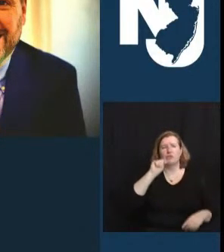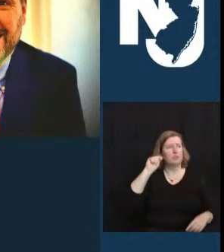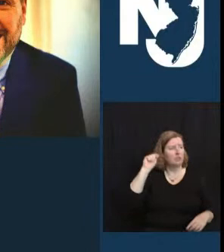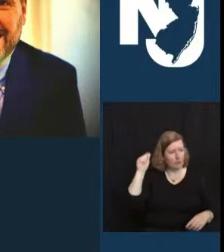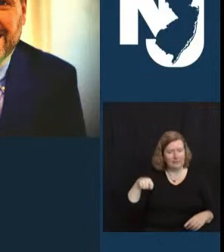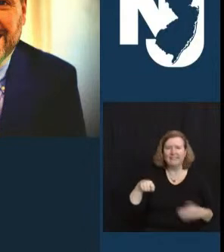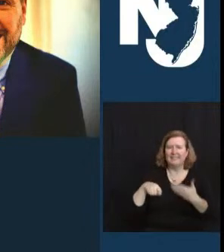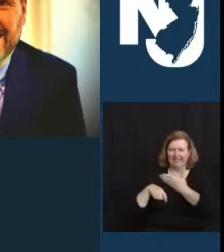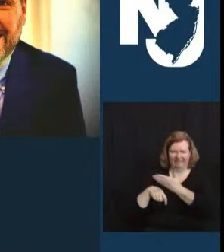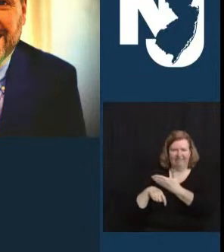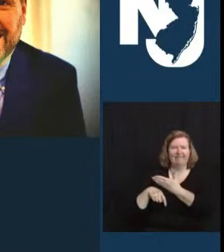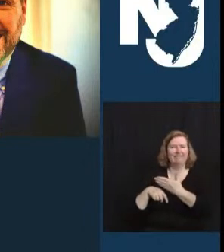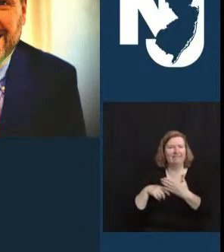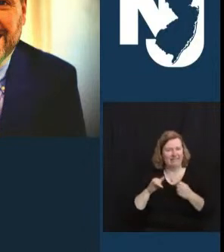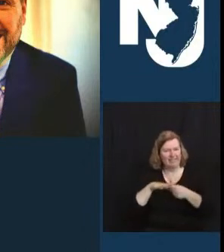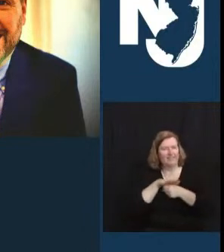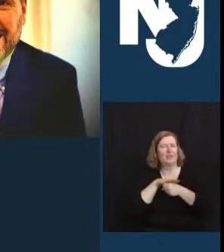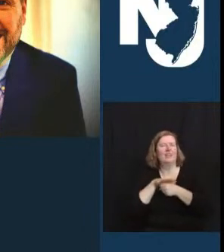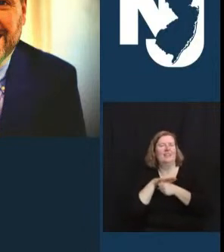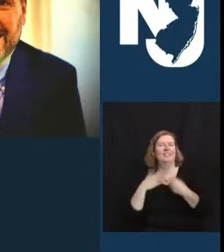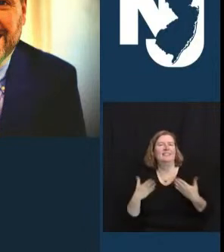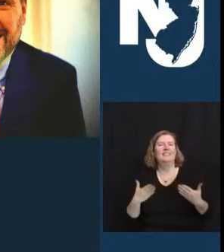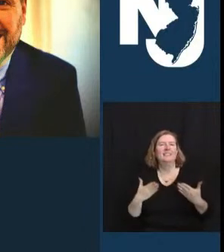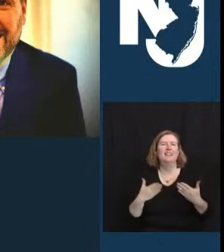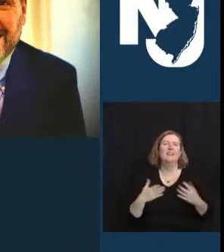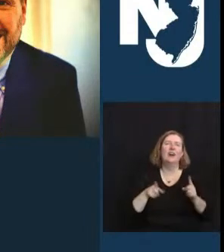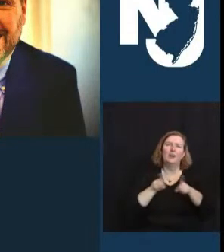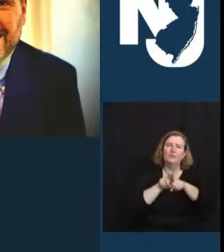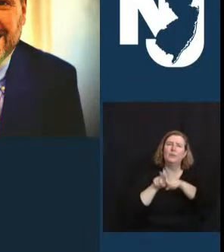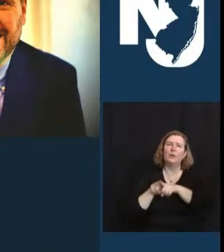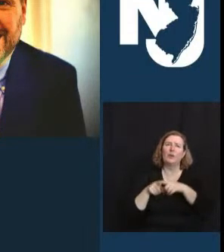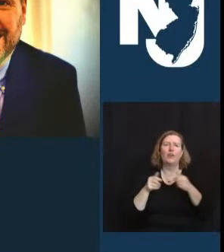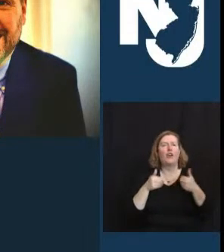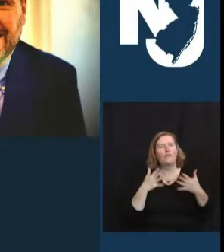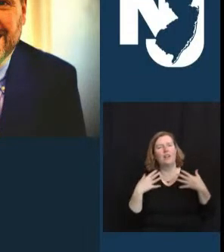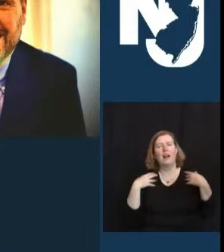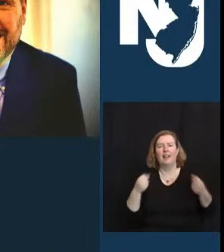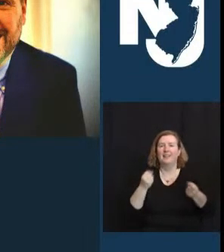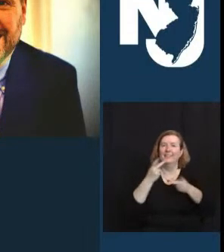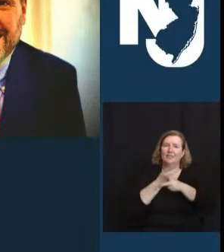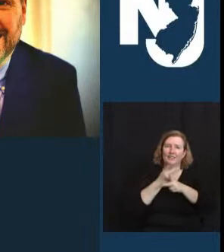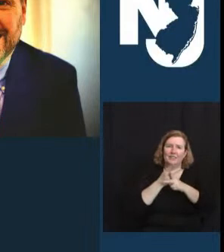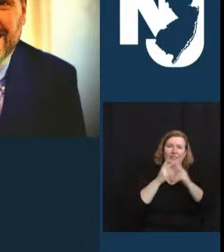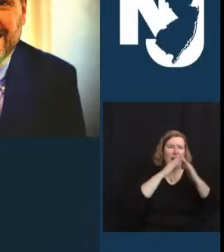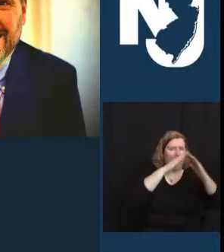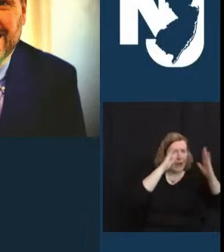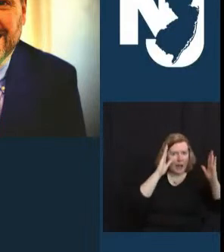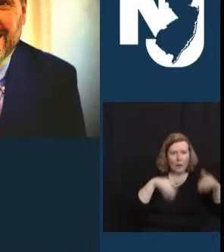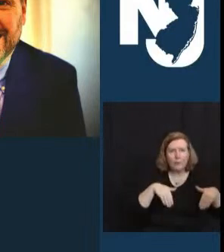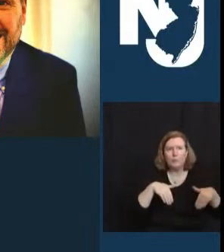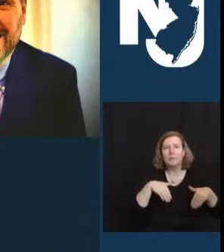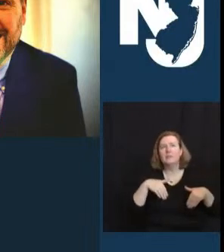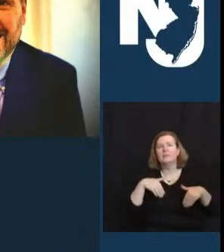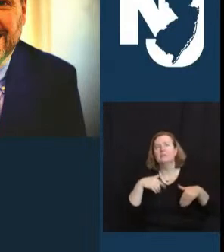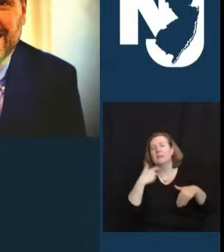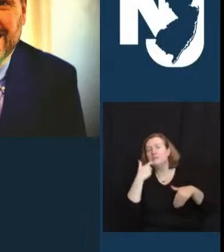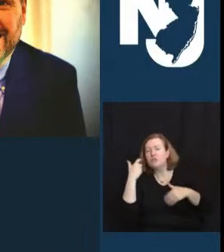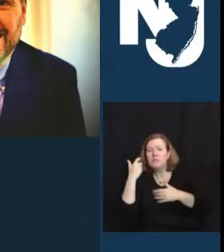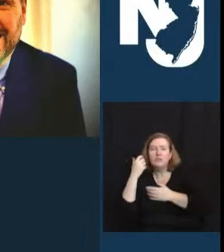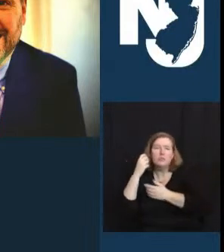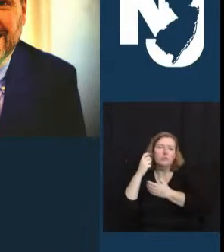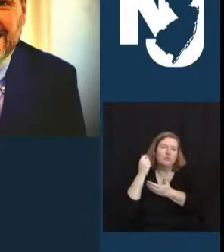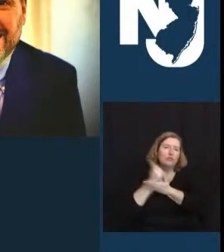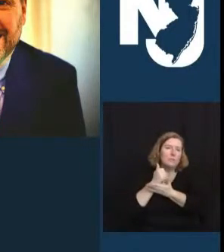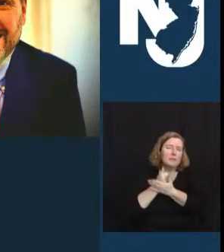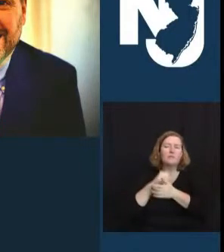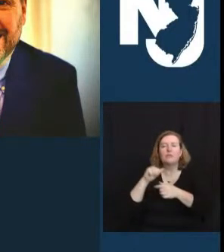those in the community who need a healthy meal, also offers health care and housing assistance, addiction treatment, and job training. And as you can see